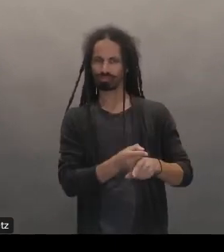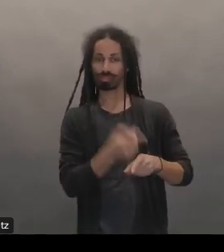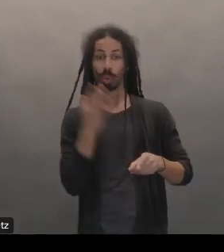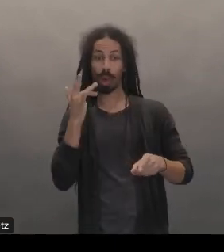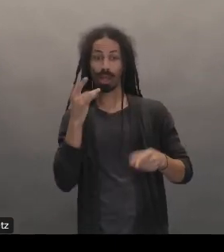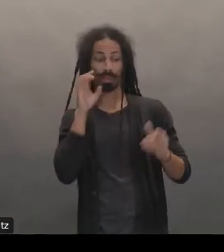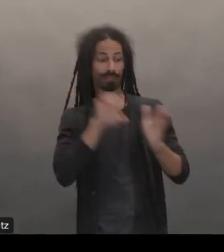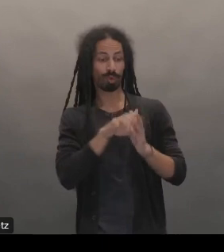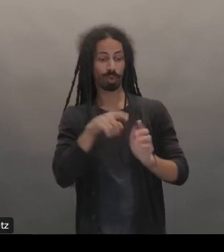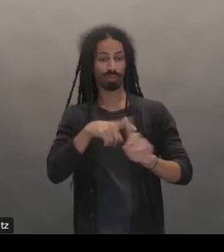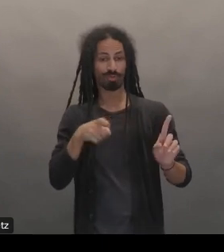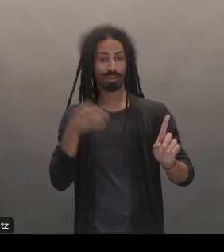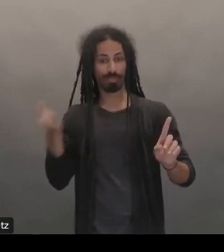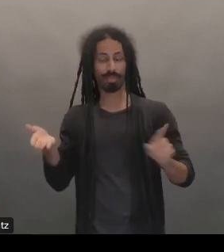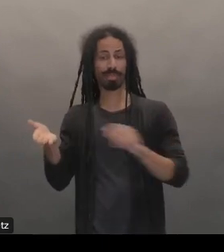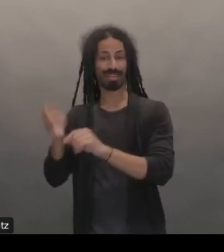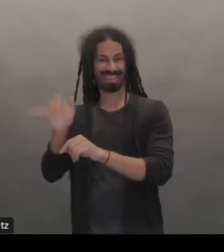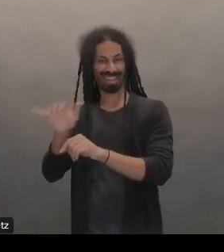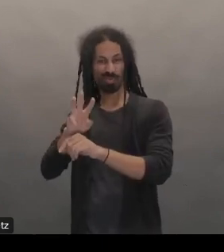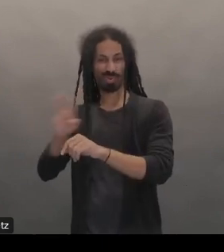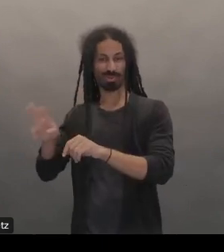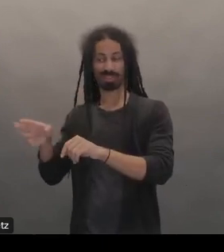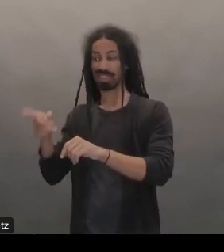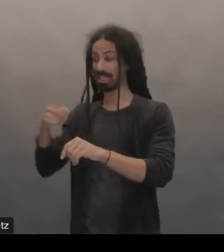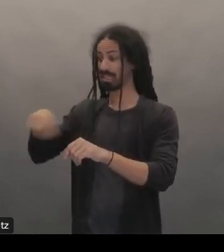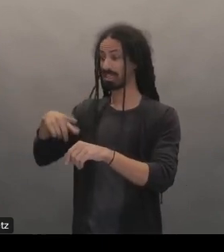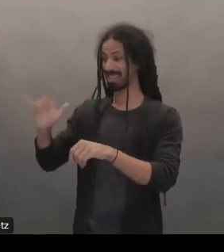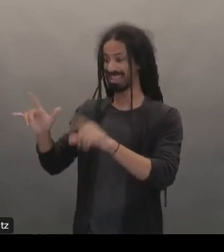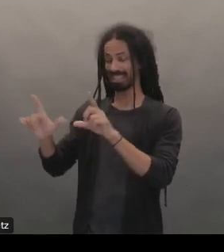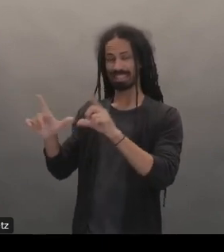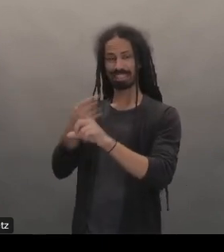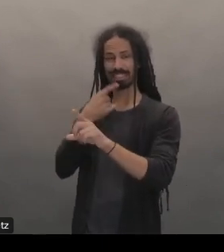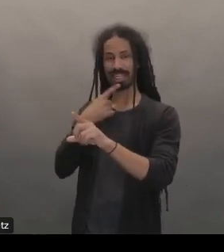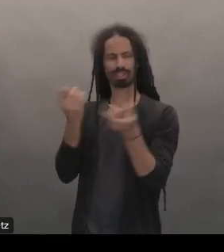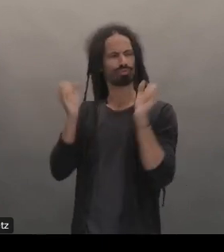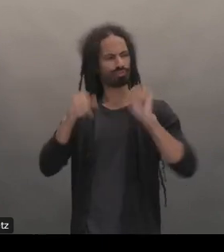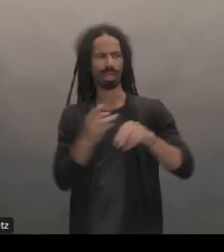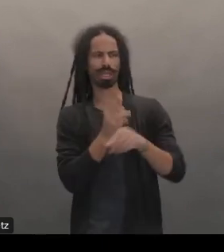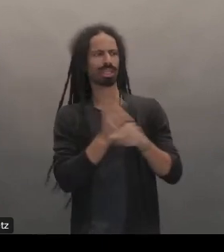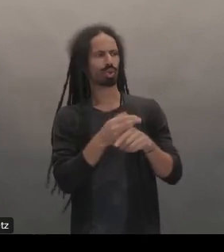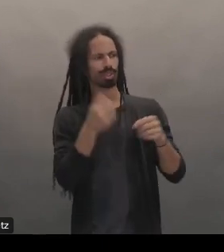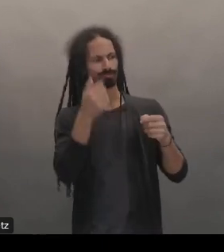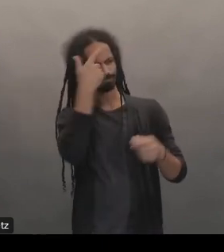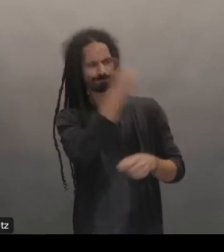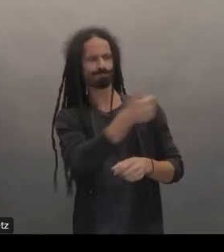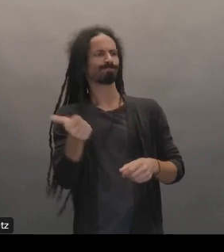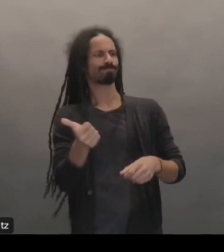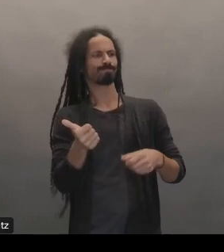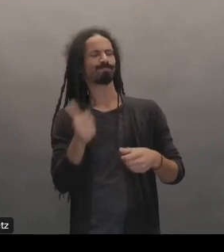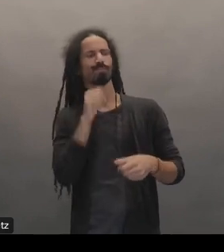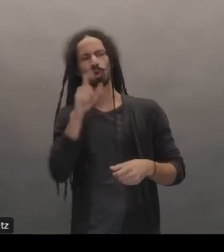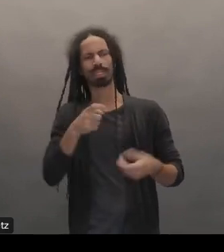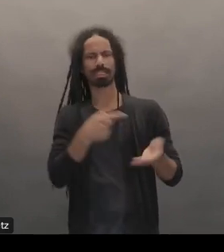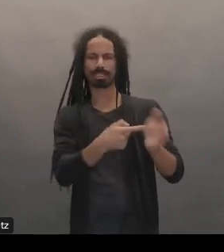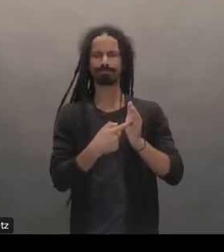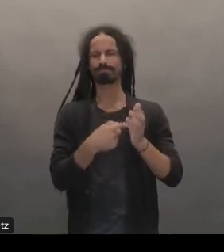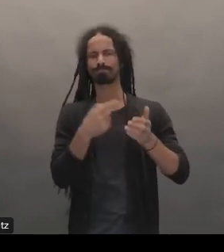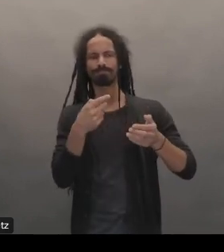says, use it, no problem. No need to tell the reader of your paper where you got this image. Perfect.